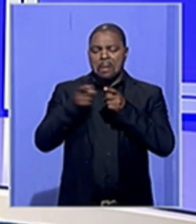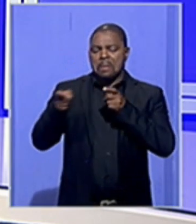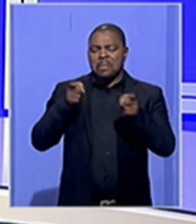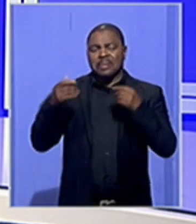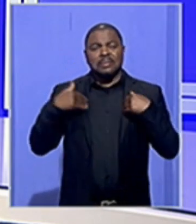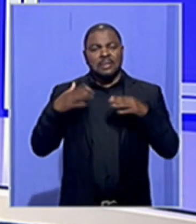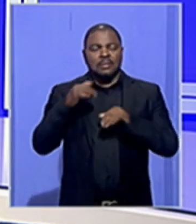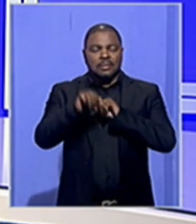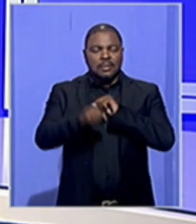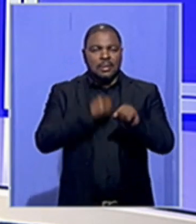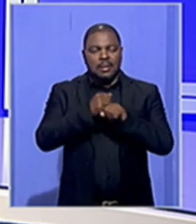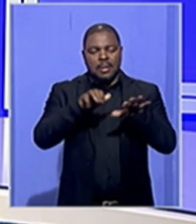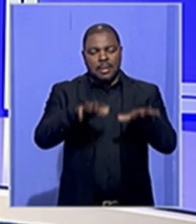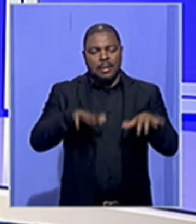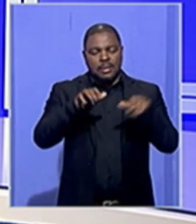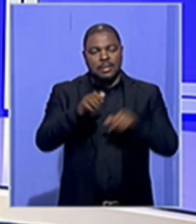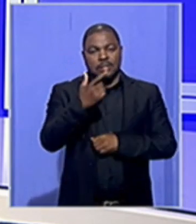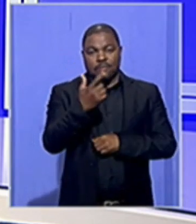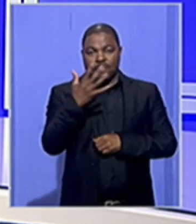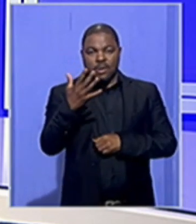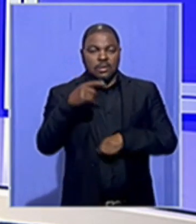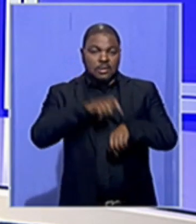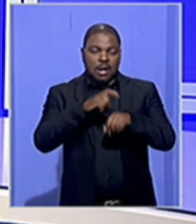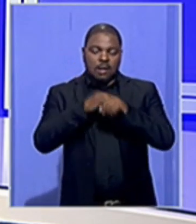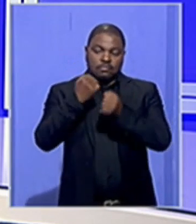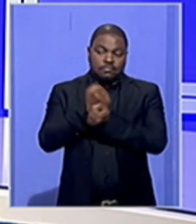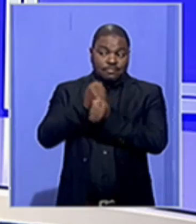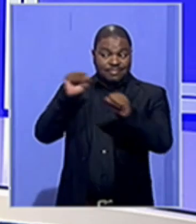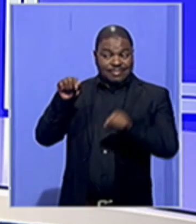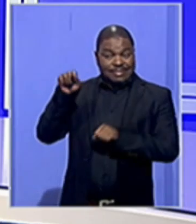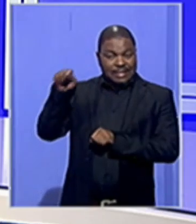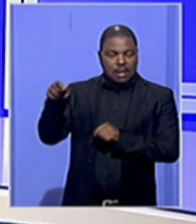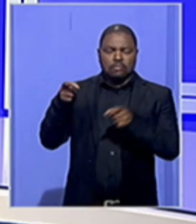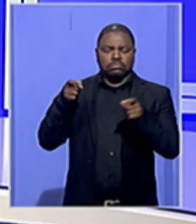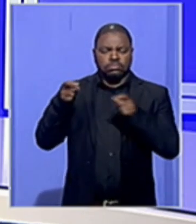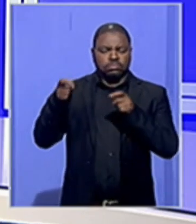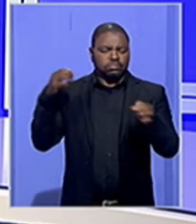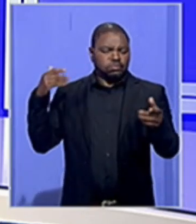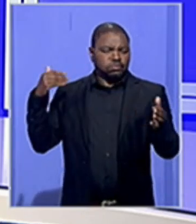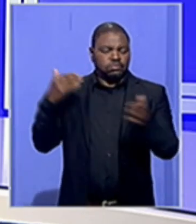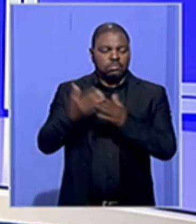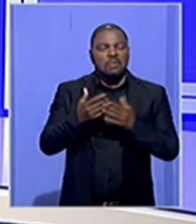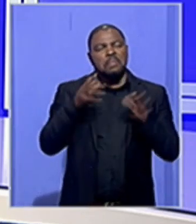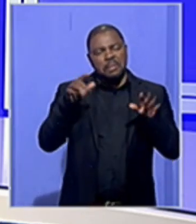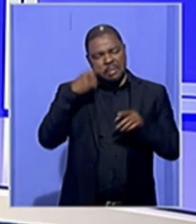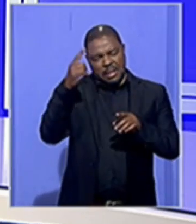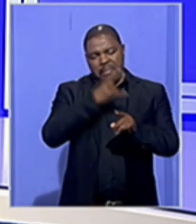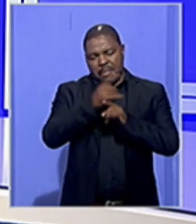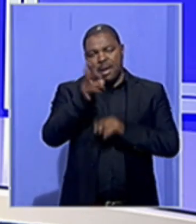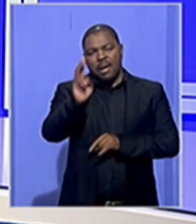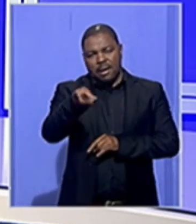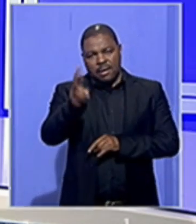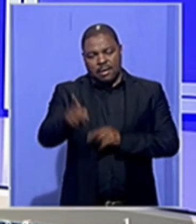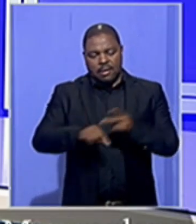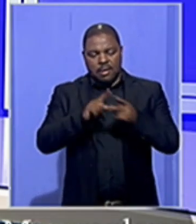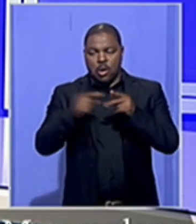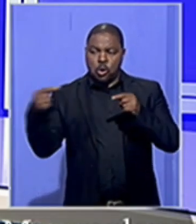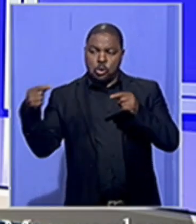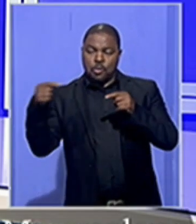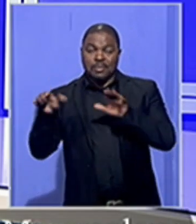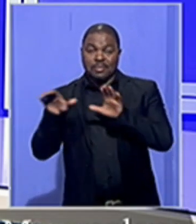ngwaga wa 1975 fa naga eo e bona boipuso le tlile go se kokomala mme la ke mokgathanong re namo